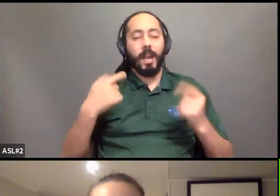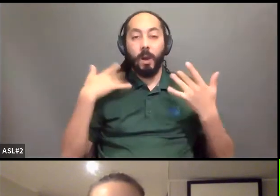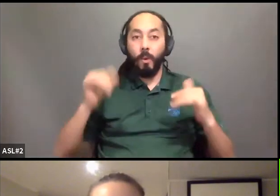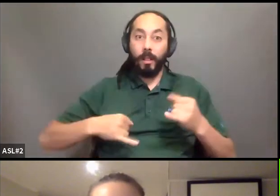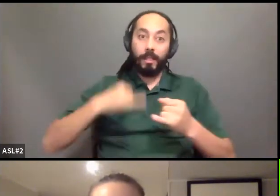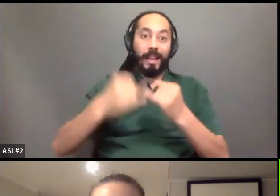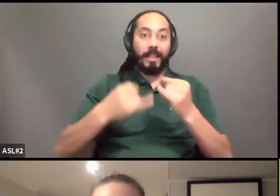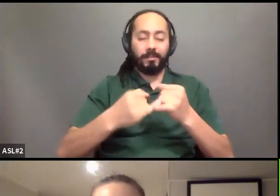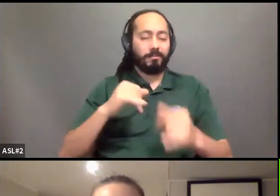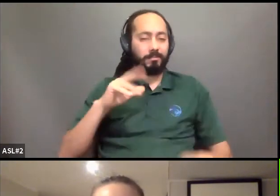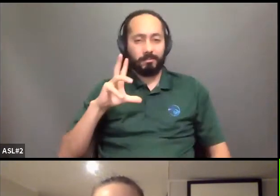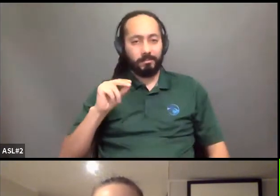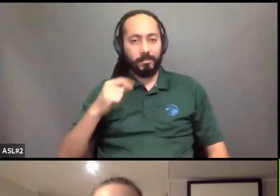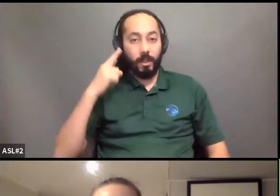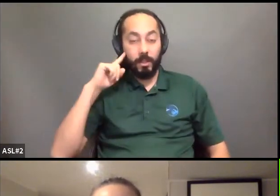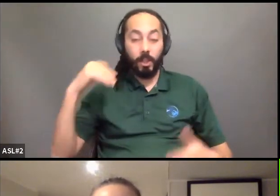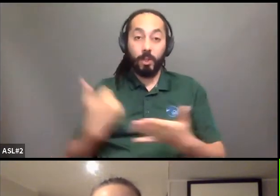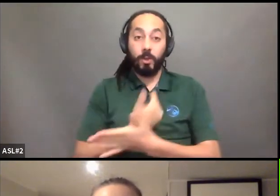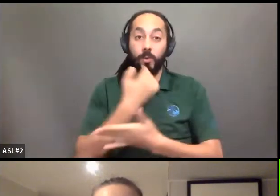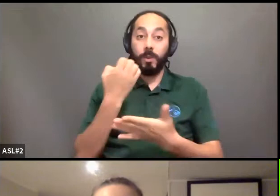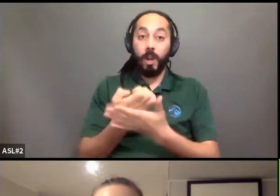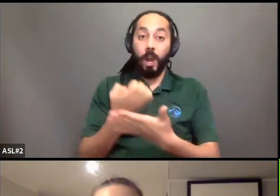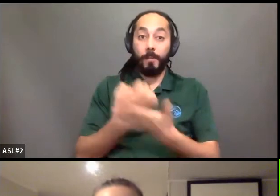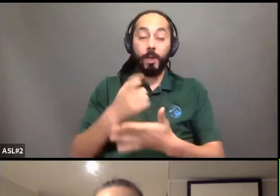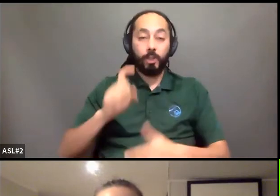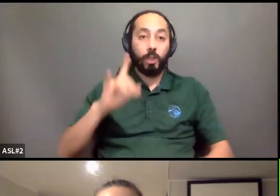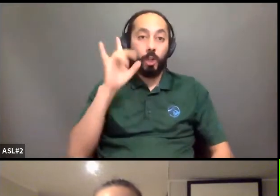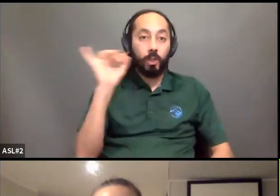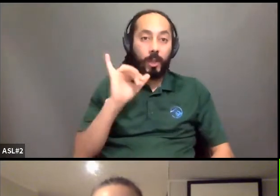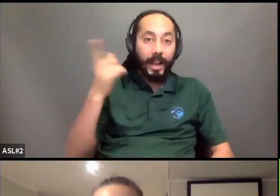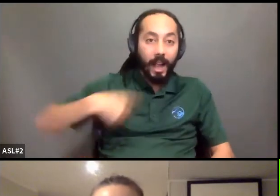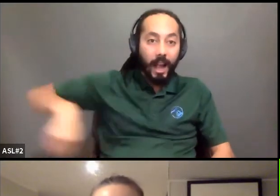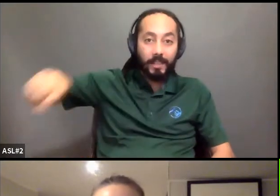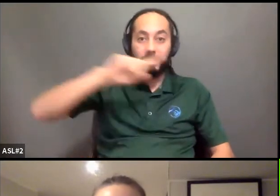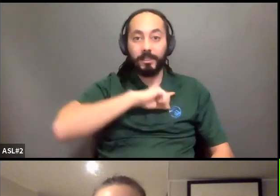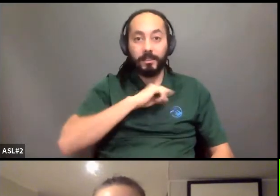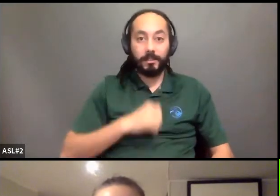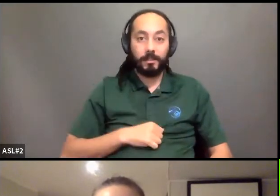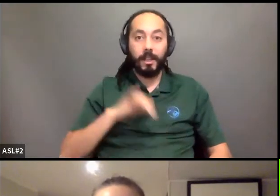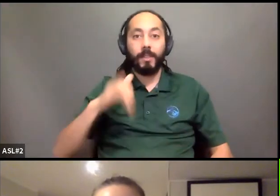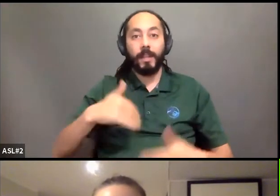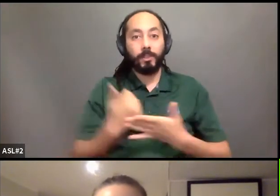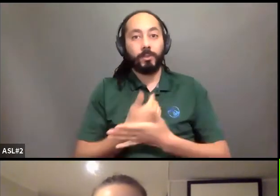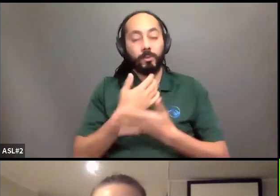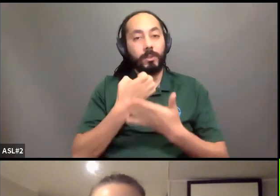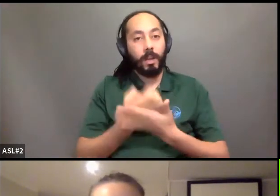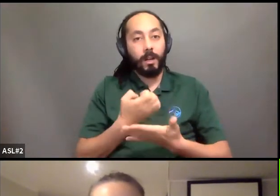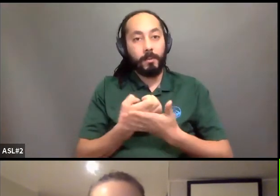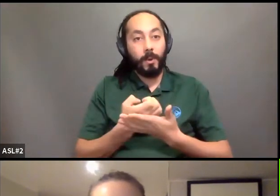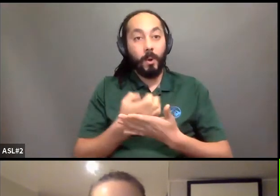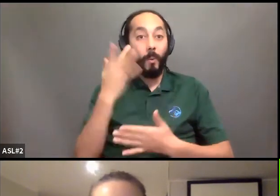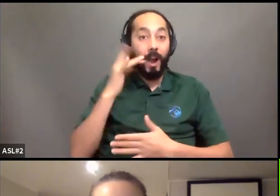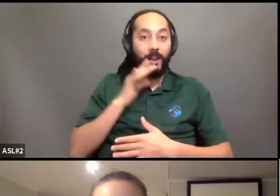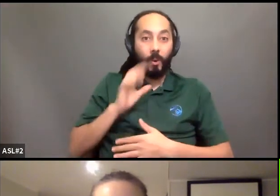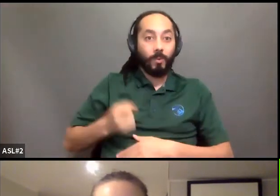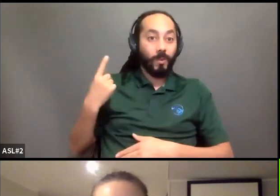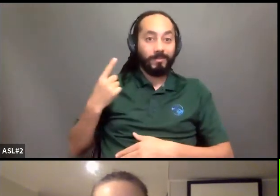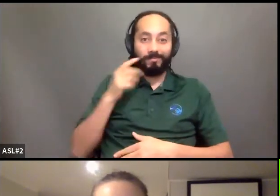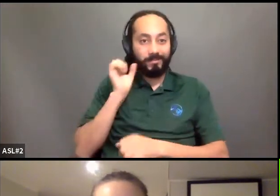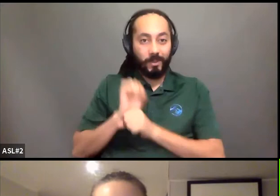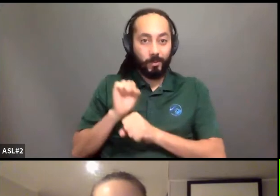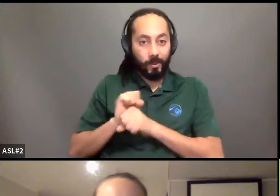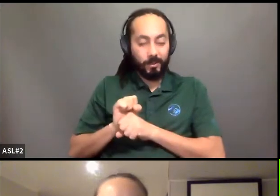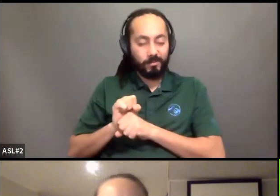new economy should look like people like us. You know, that's who should be in the new economy because the old one didn't work out. Time to